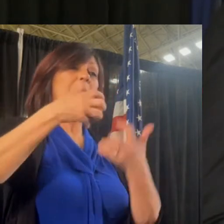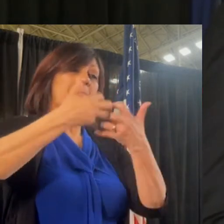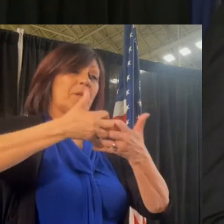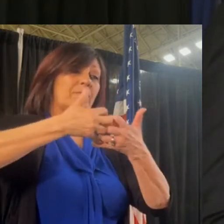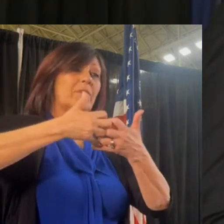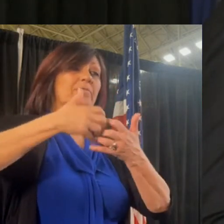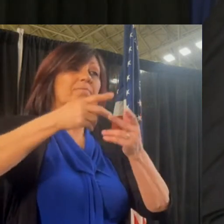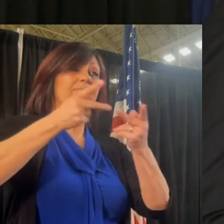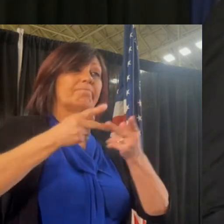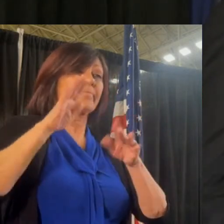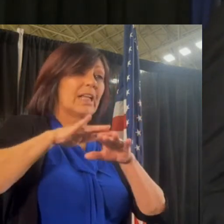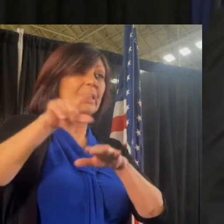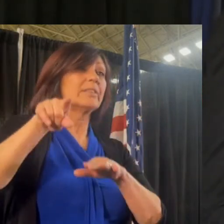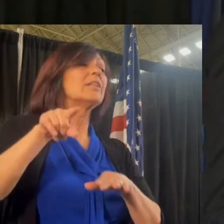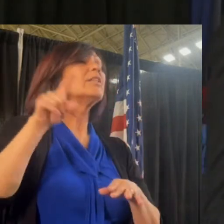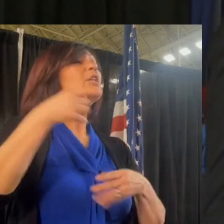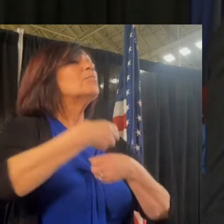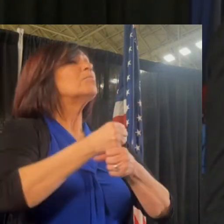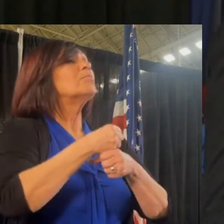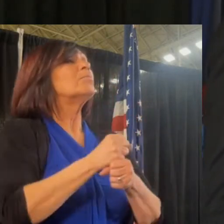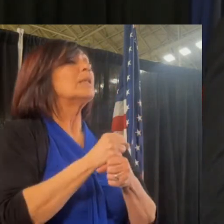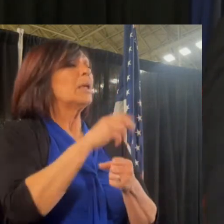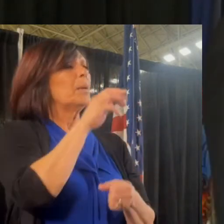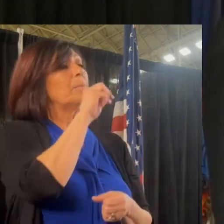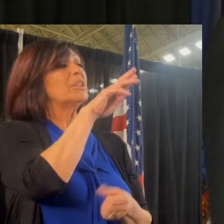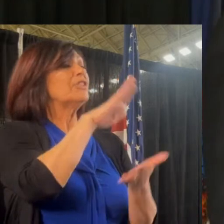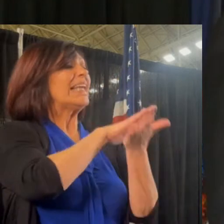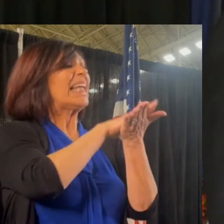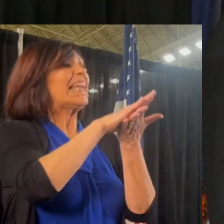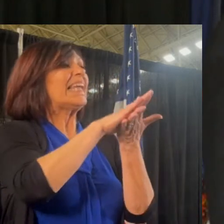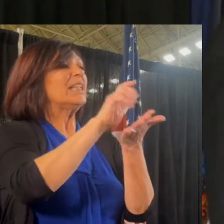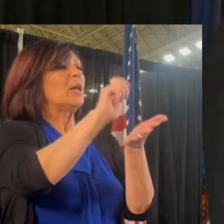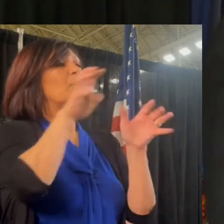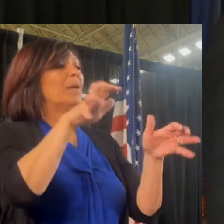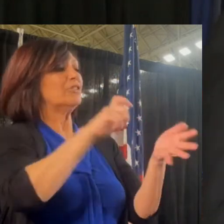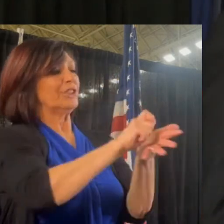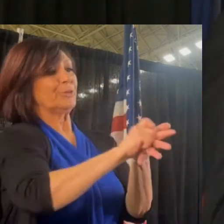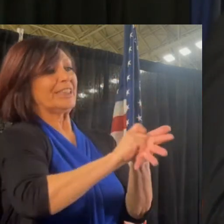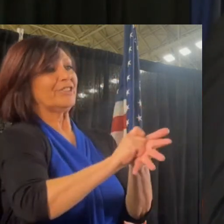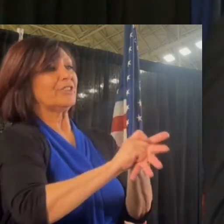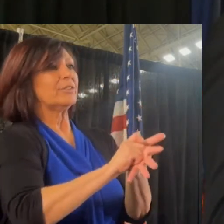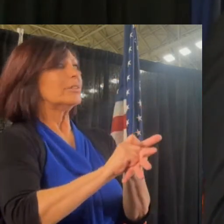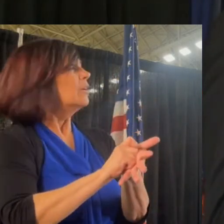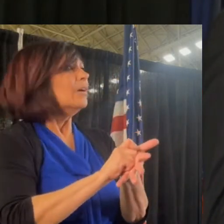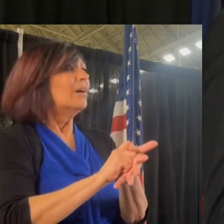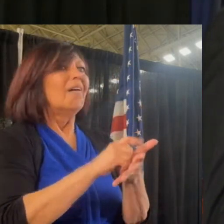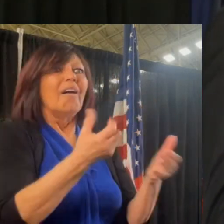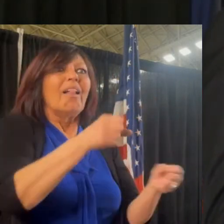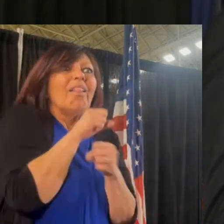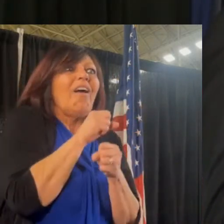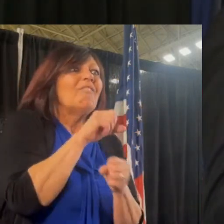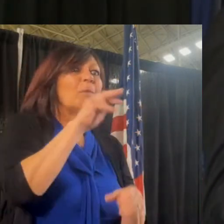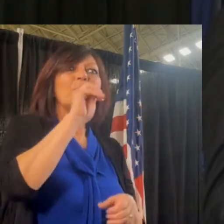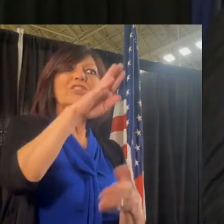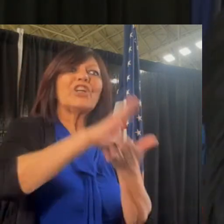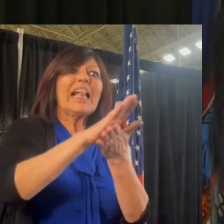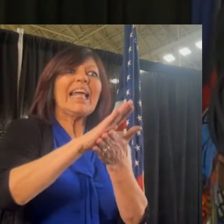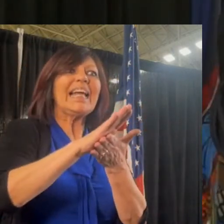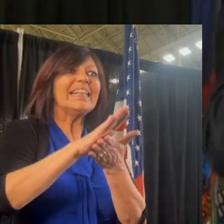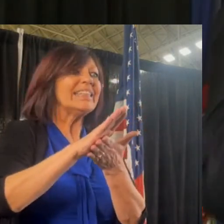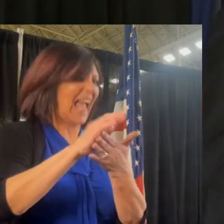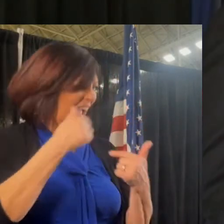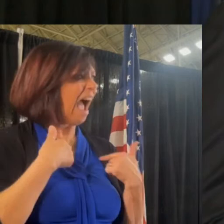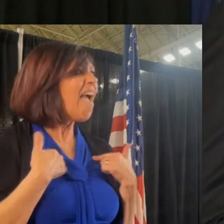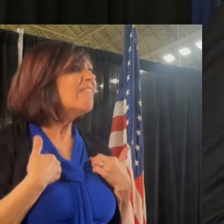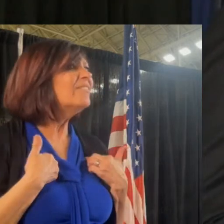facility on the site, where they produce the Mr. Clean Magic Eraser for Procter & Gamble. Who doesn't love the Mr. Clean Magic Eraser? I